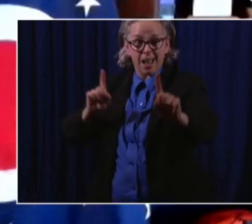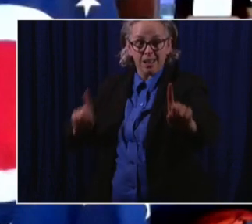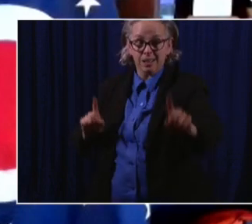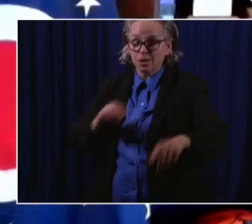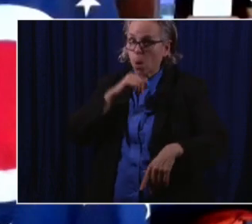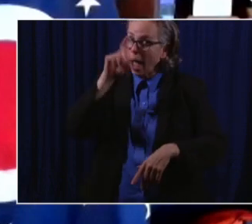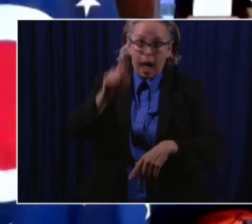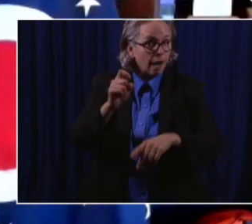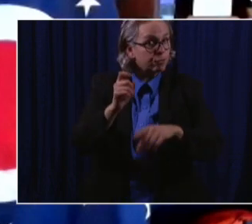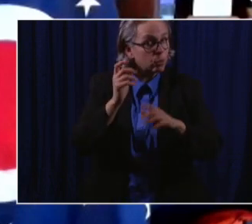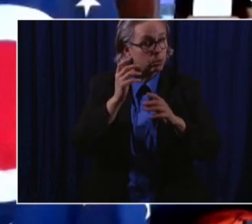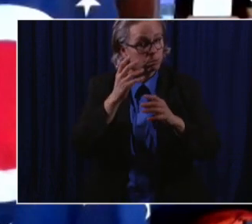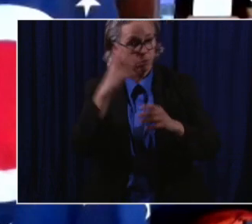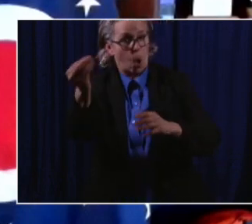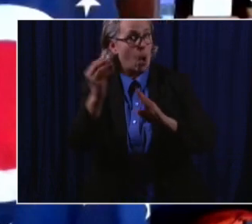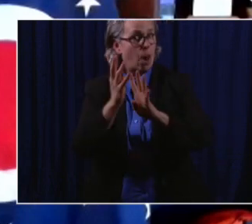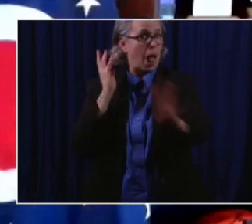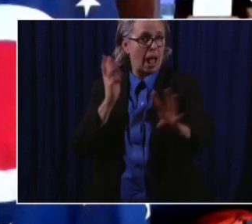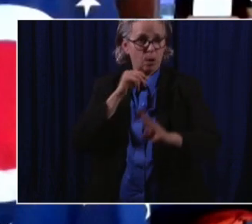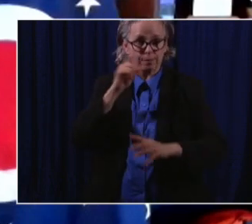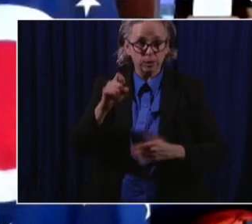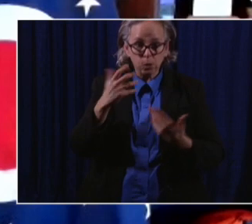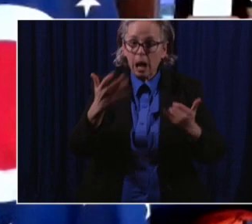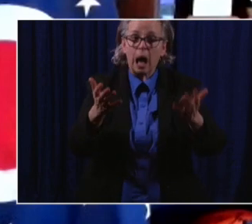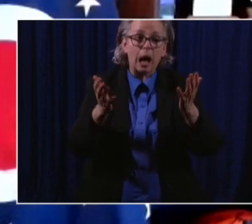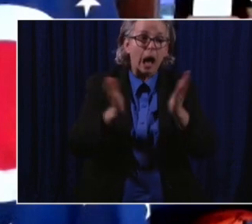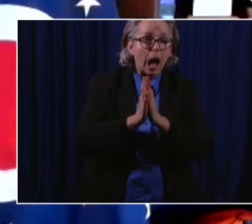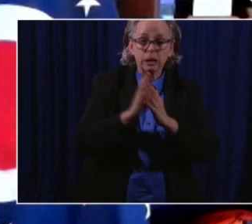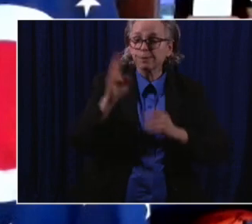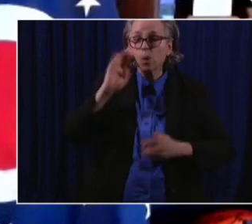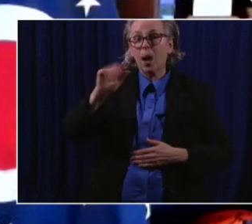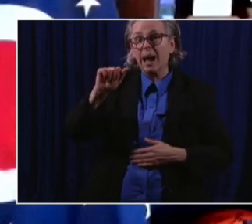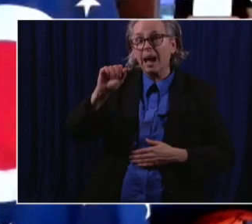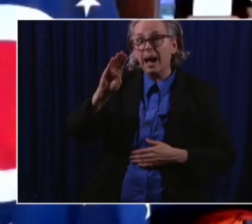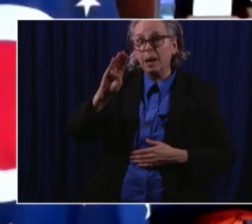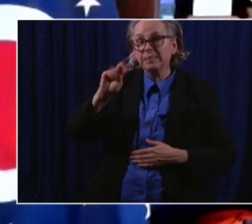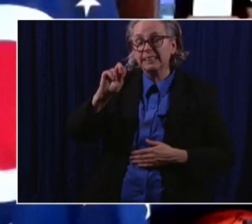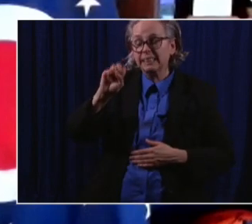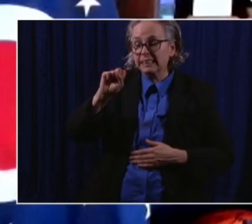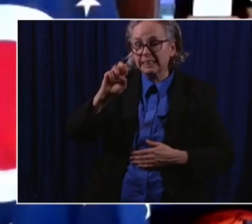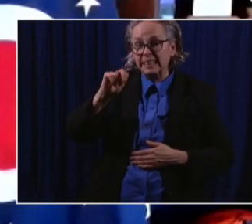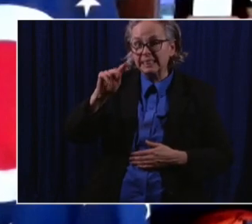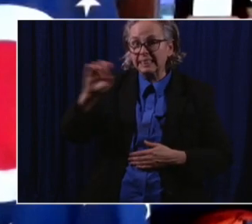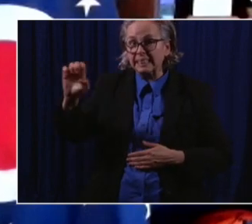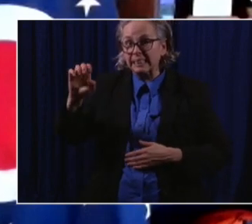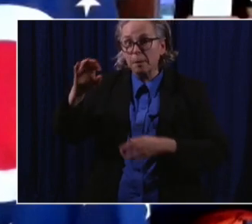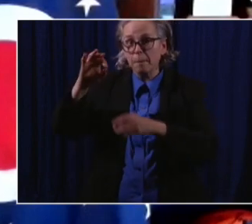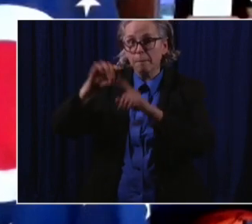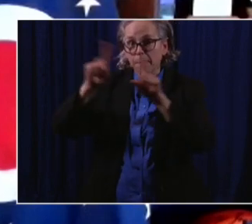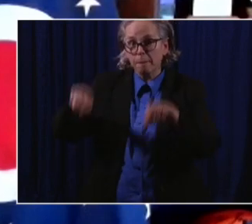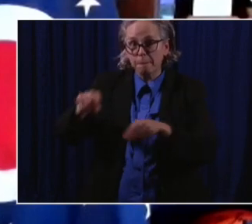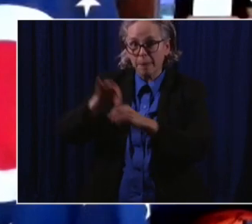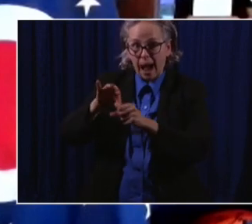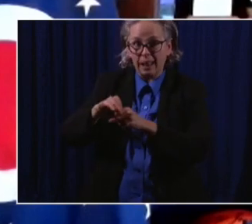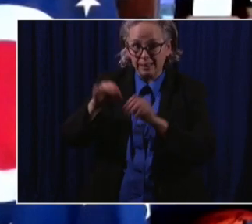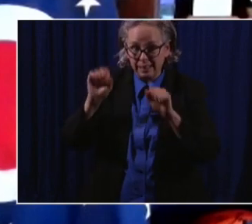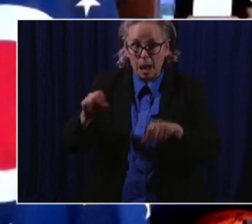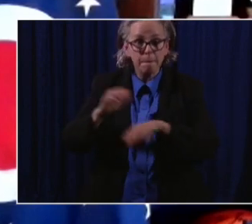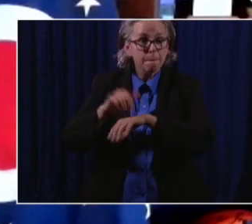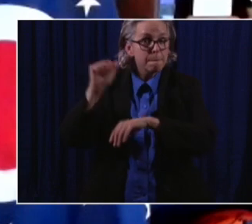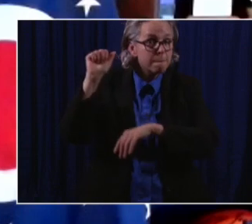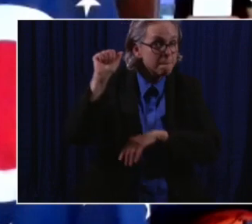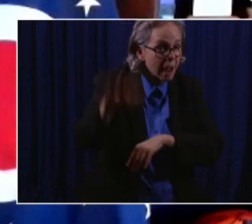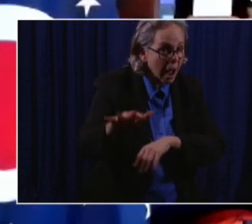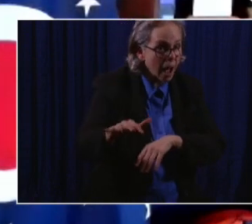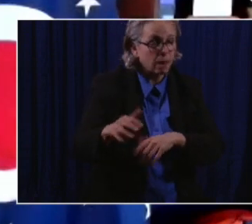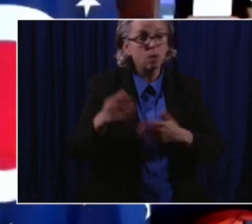still plenty of time to request an absentee ballot. You can fill that ballot out, and you can either mail it back in or you could drop it off